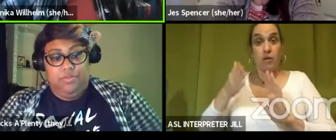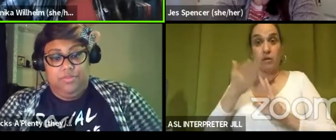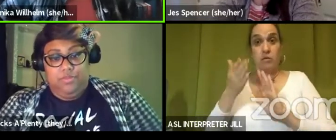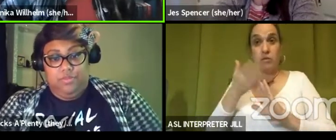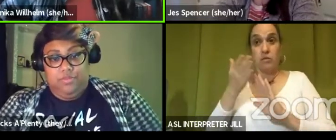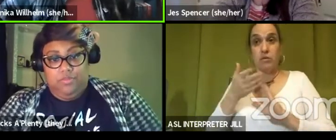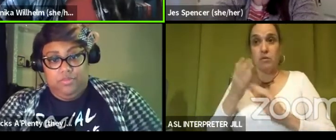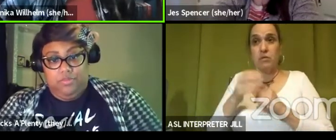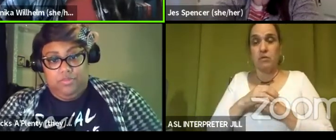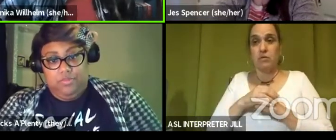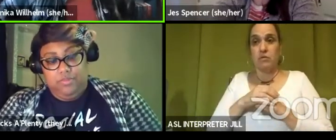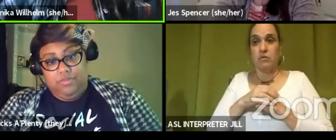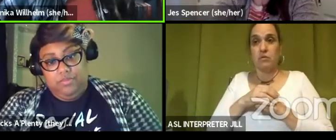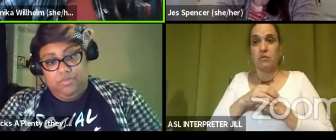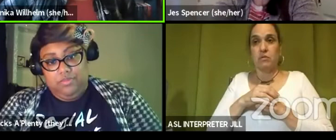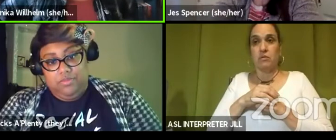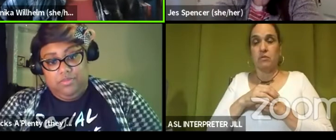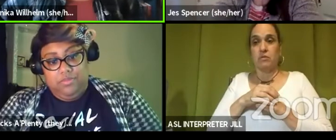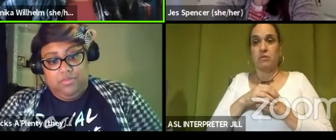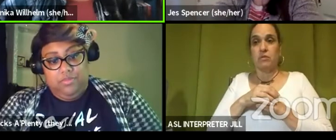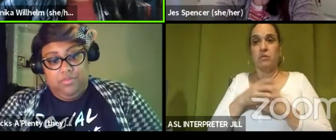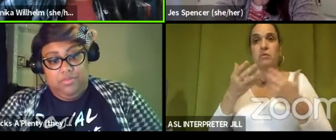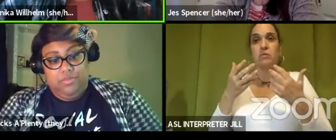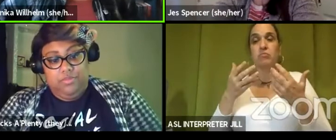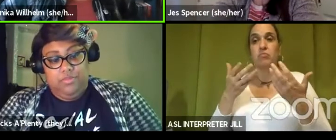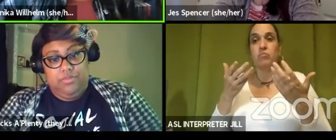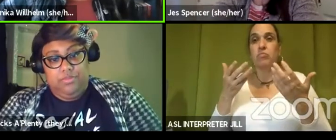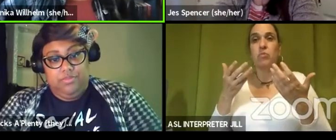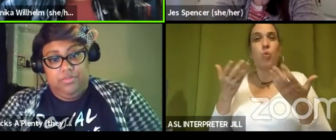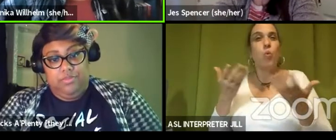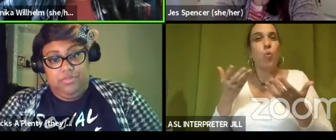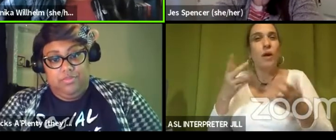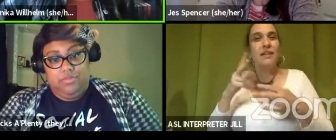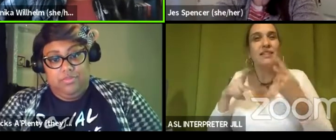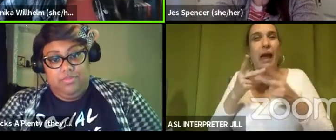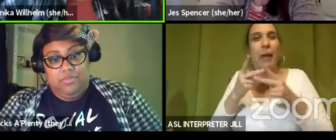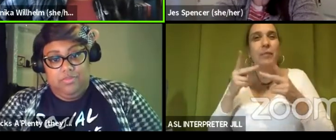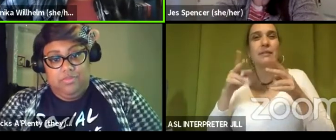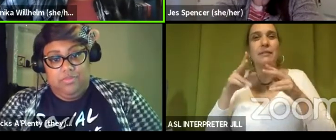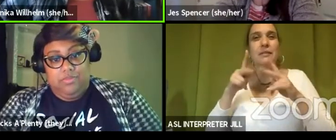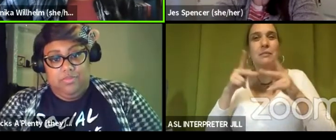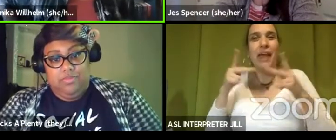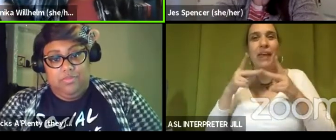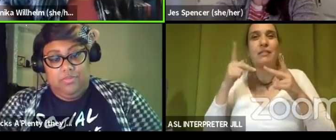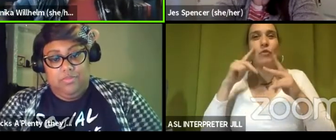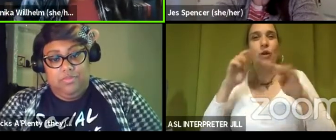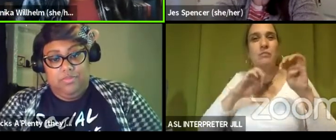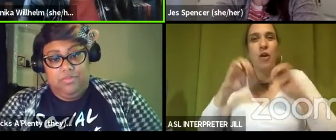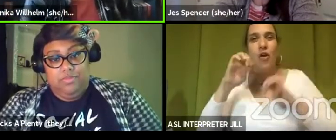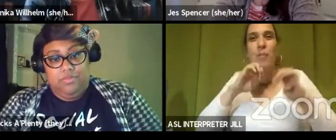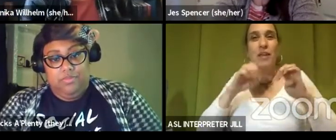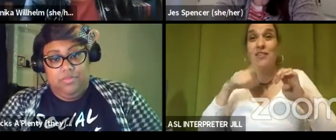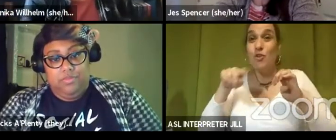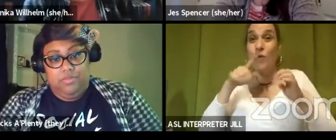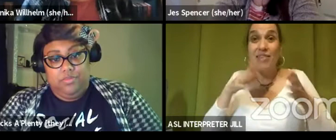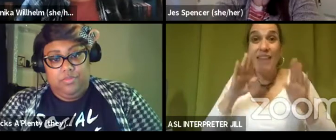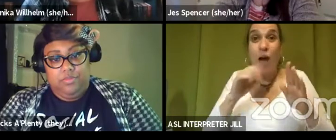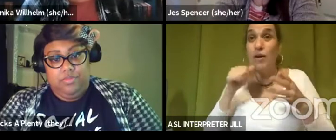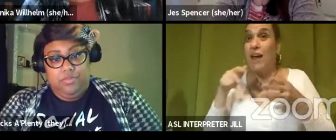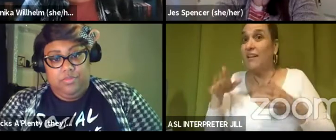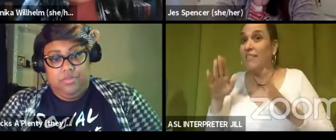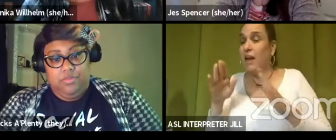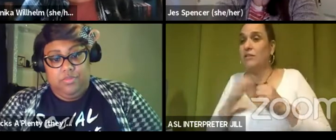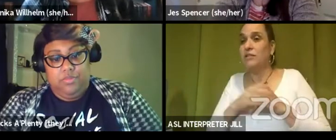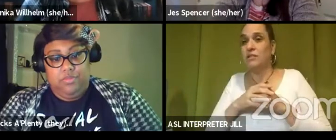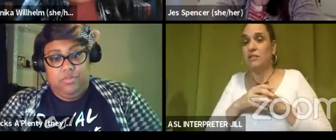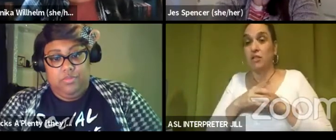like the space for experimentation that you might be allowing and not allowing as a result. Veronica, can you plug